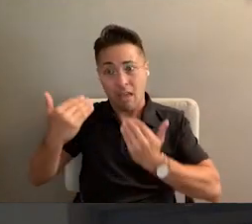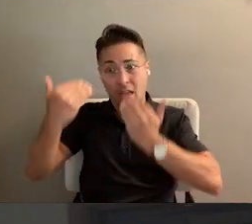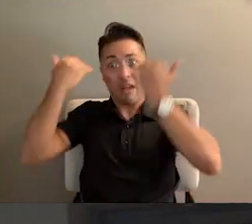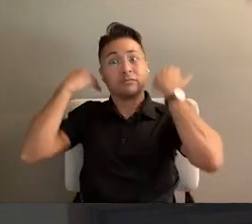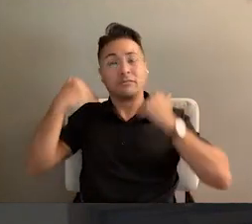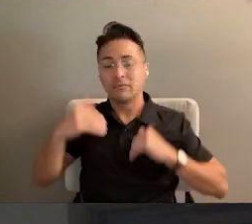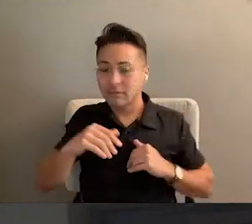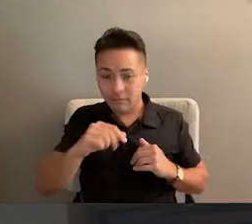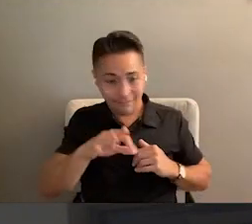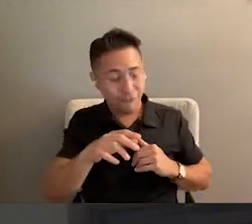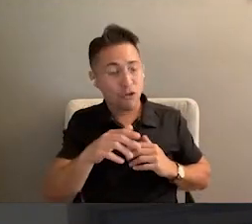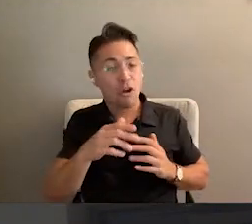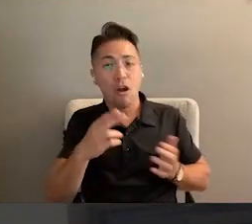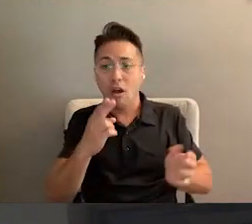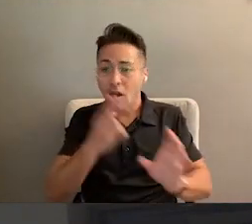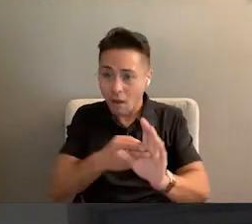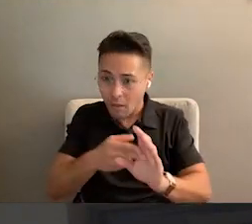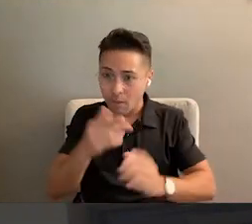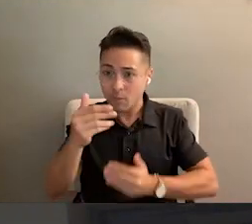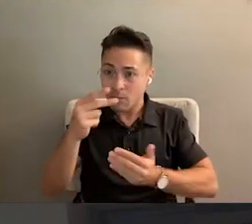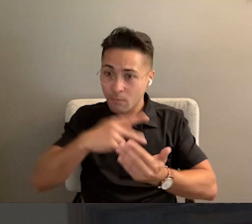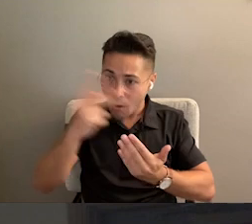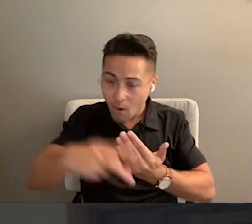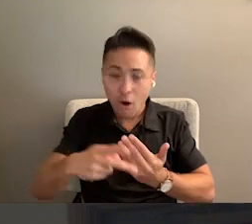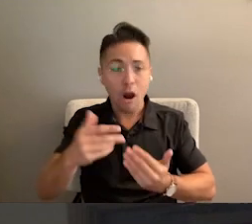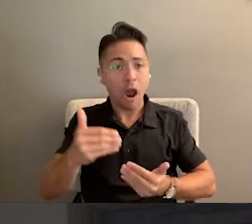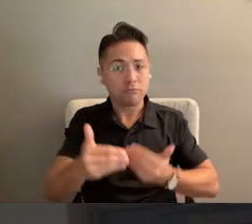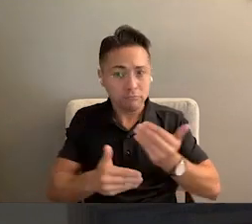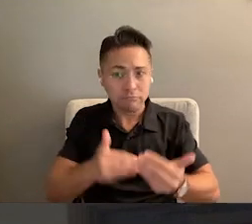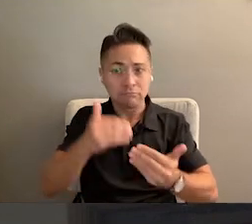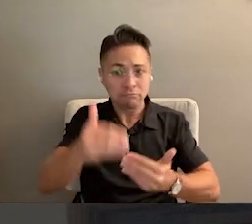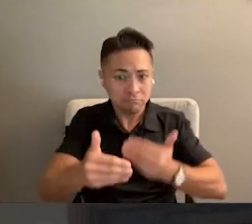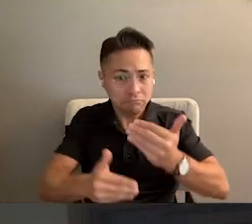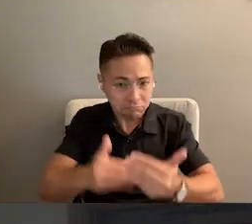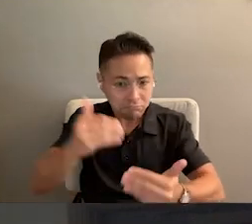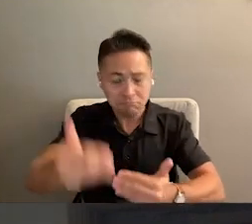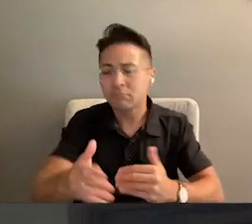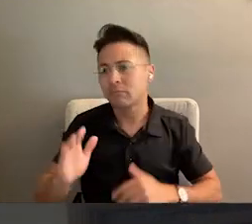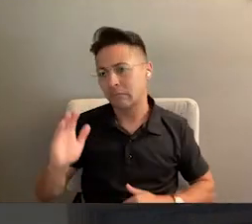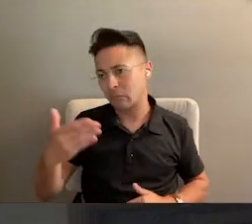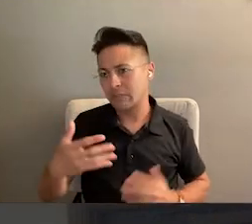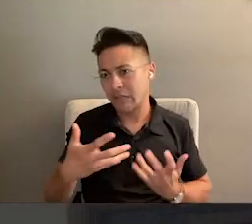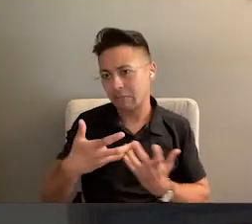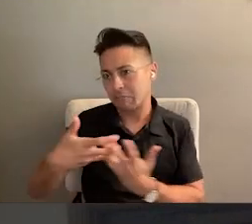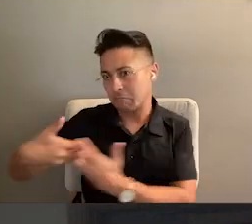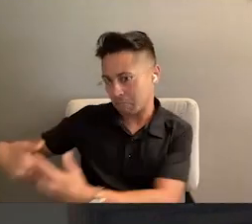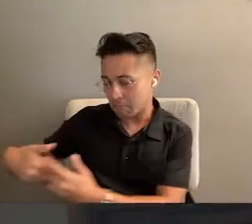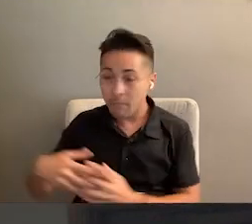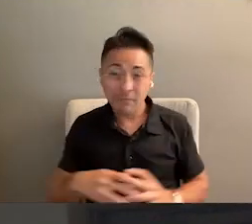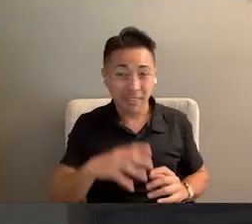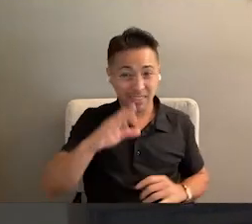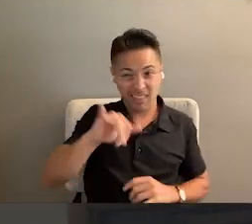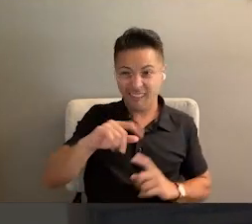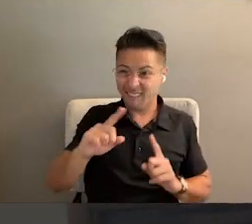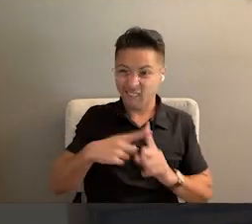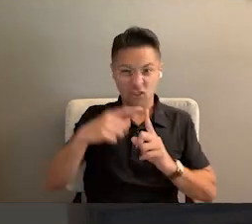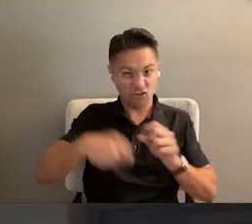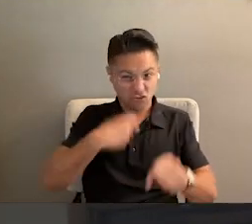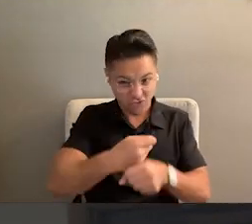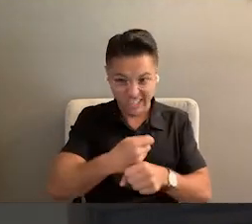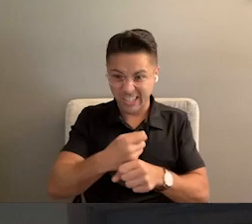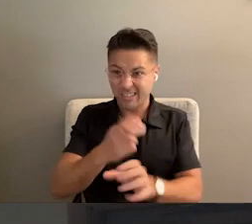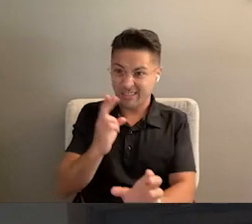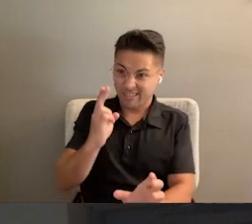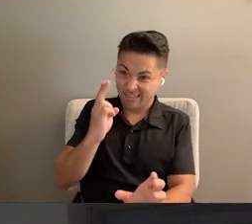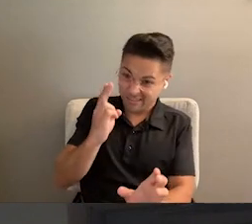times. Enrolling can be very overwhelming. Once you're on the program for a few years and you're going on and you've got the rhythm of it, it works a